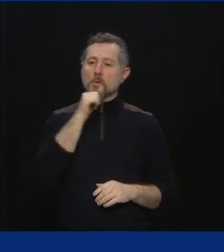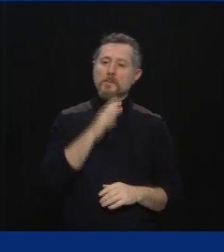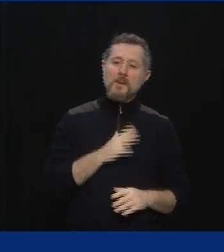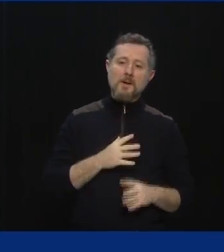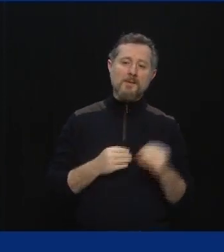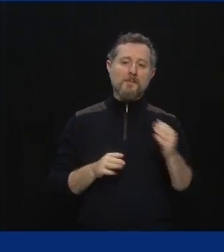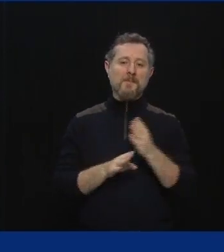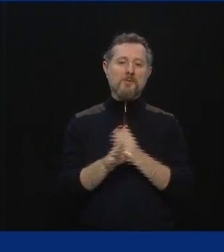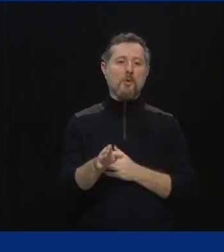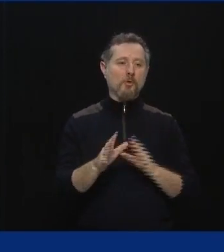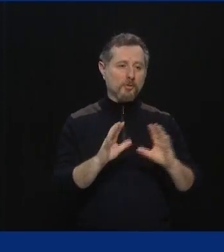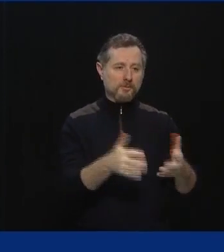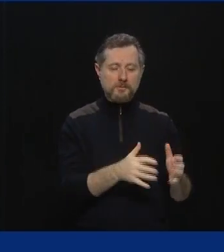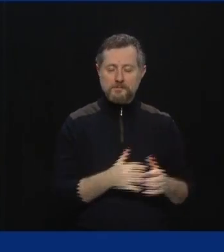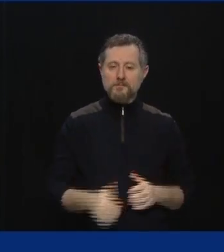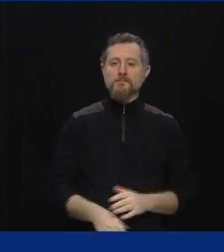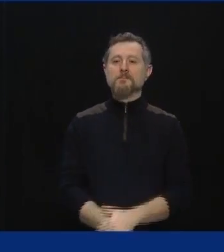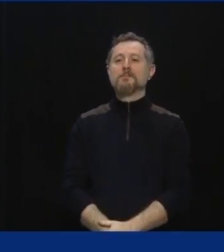minorities.